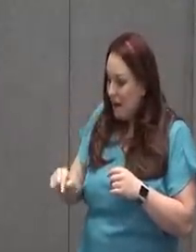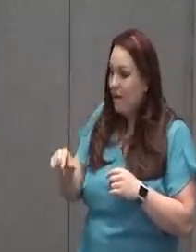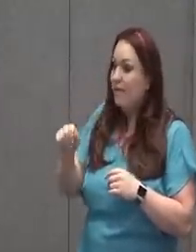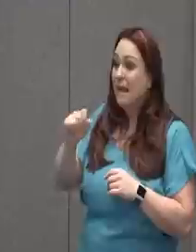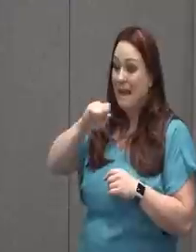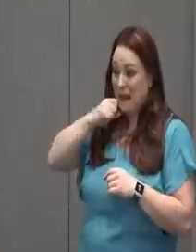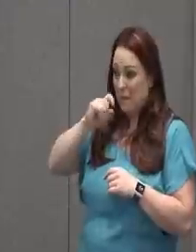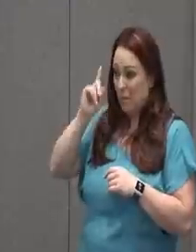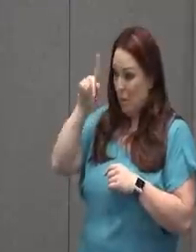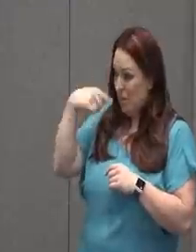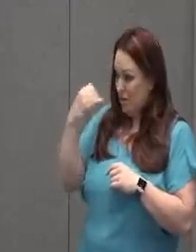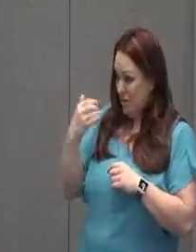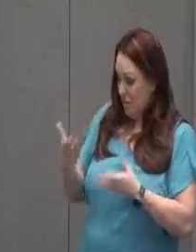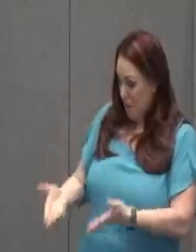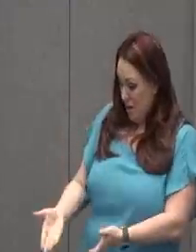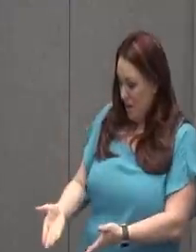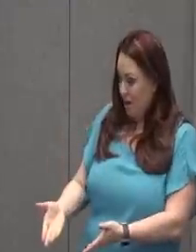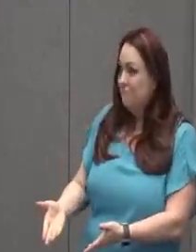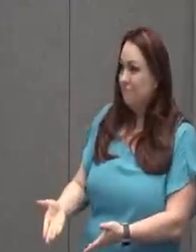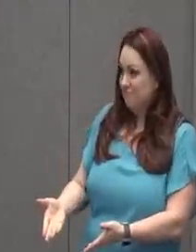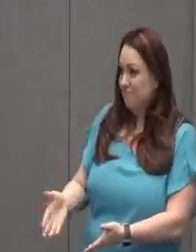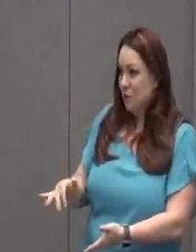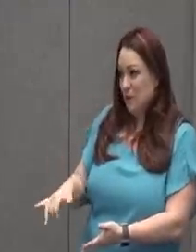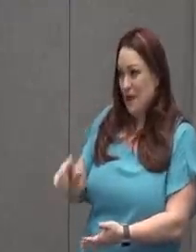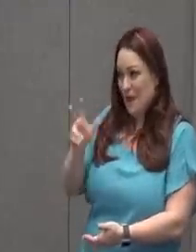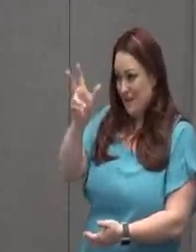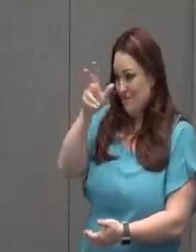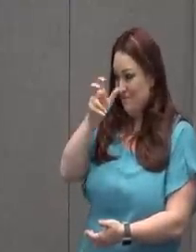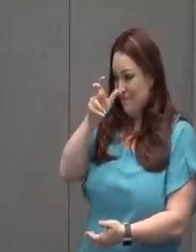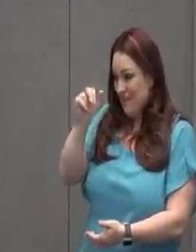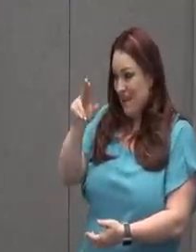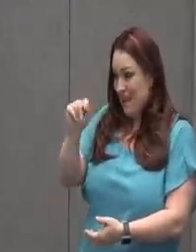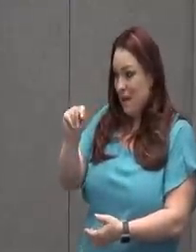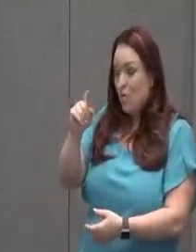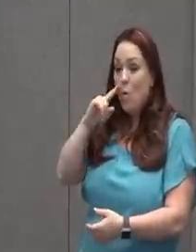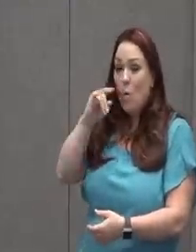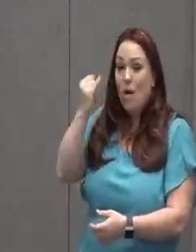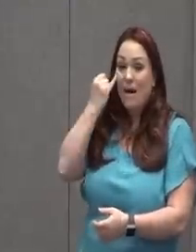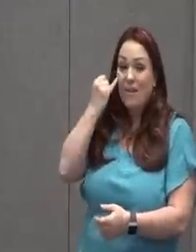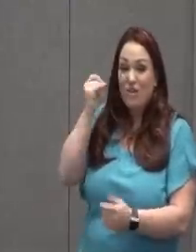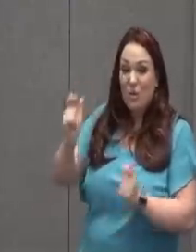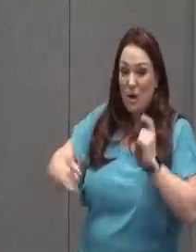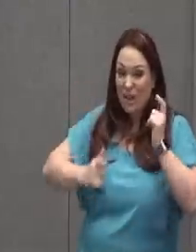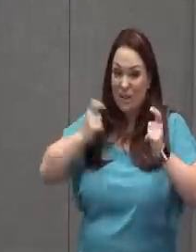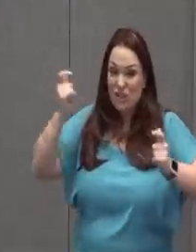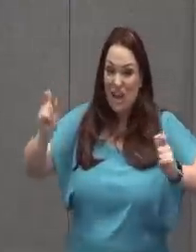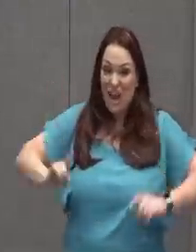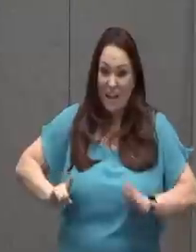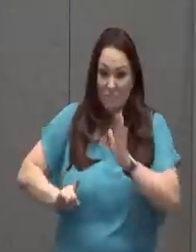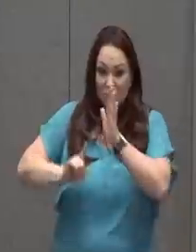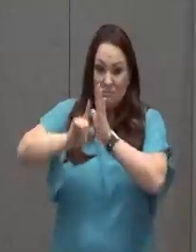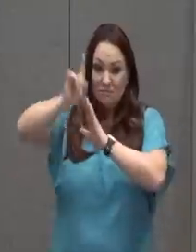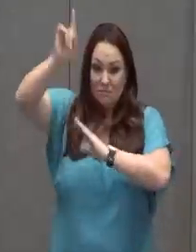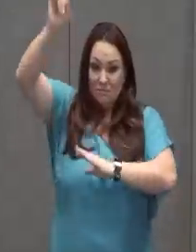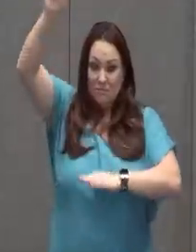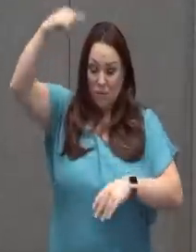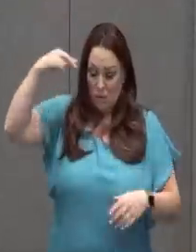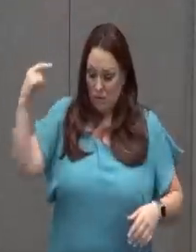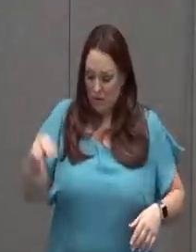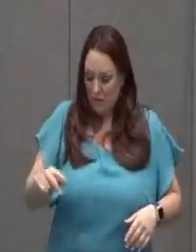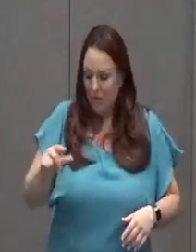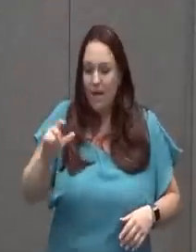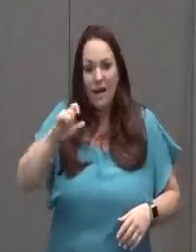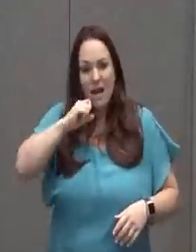to you? To that ant, okay. Or if you were a giant, what would that apple look like?